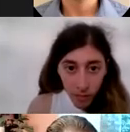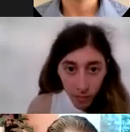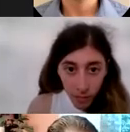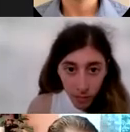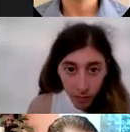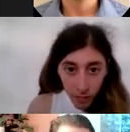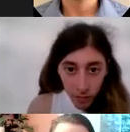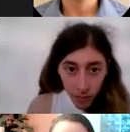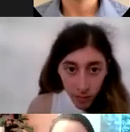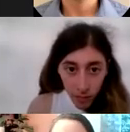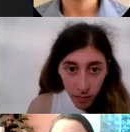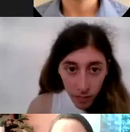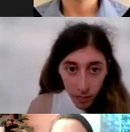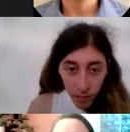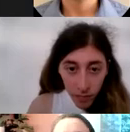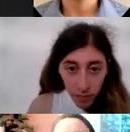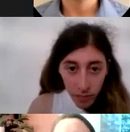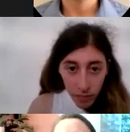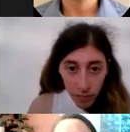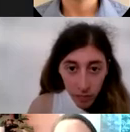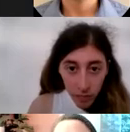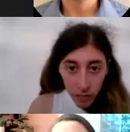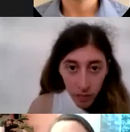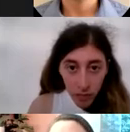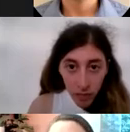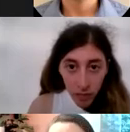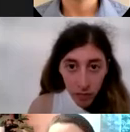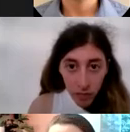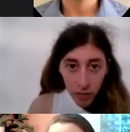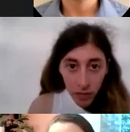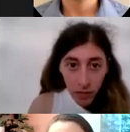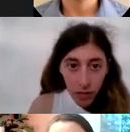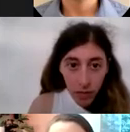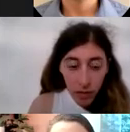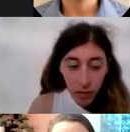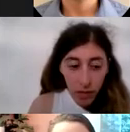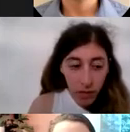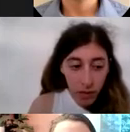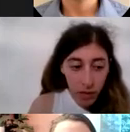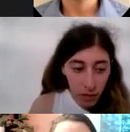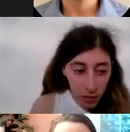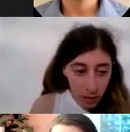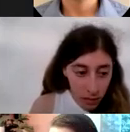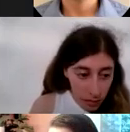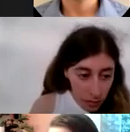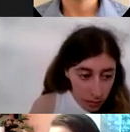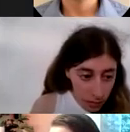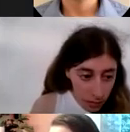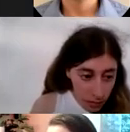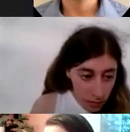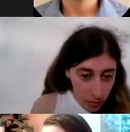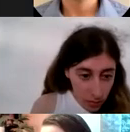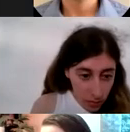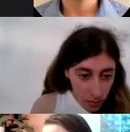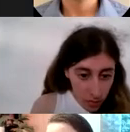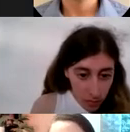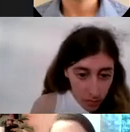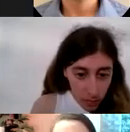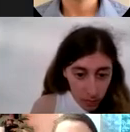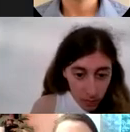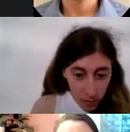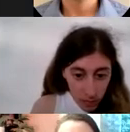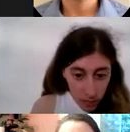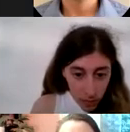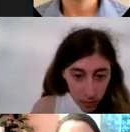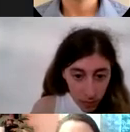aside for the First Nations folks on the Haldimand track, but today only less than 5% remain in the possessions of the Six